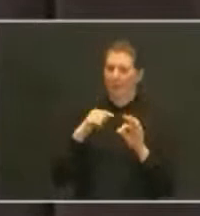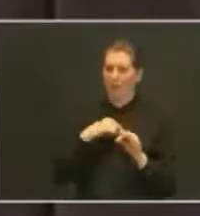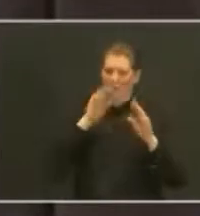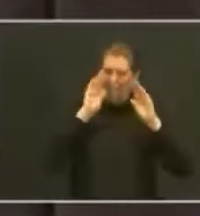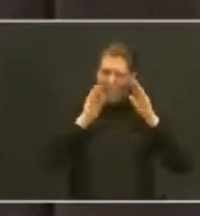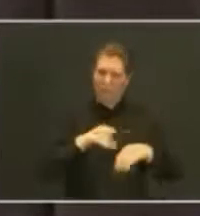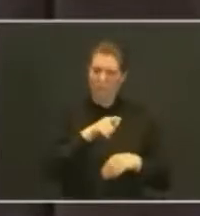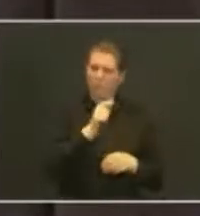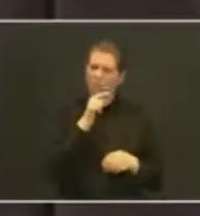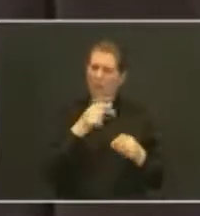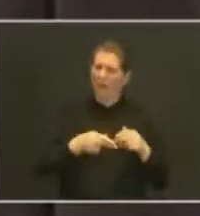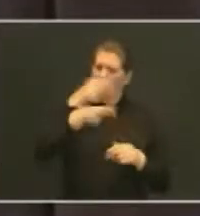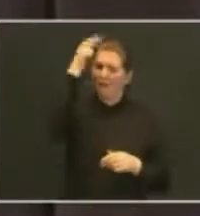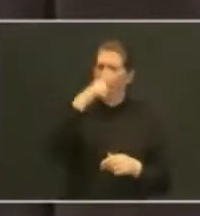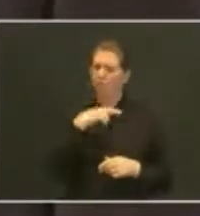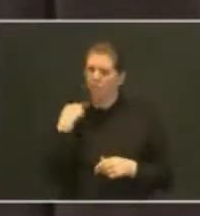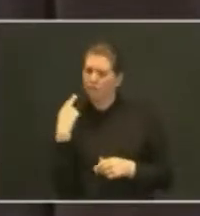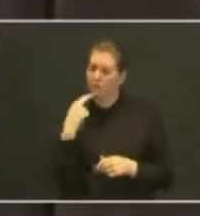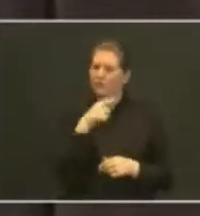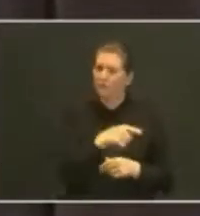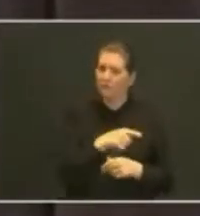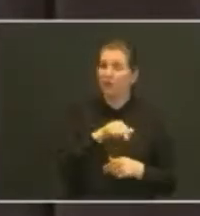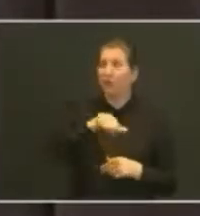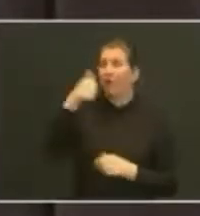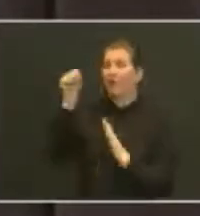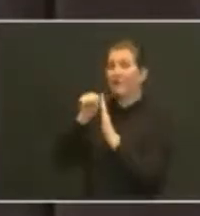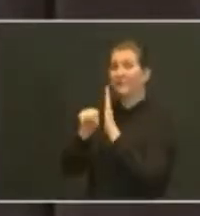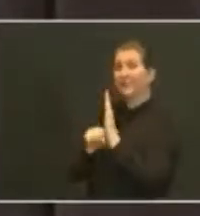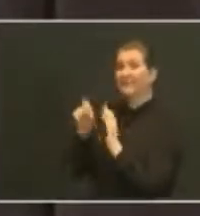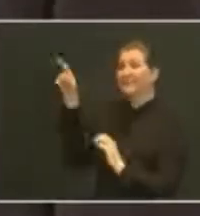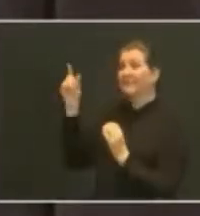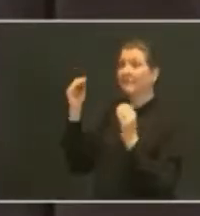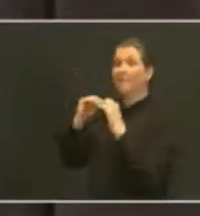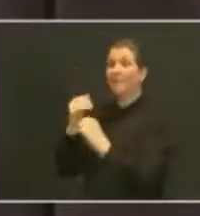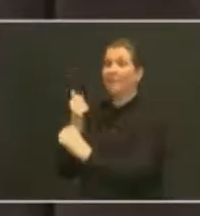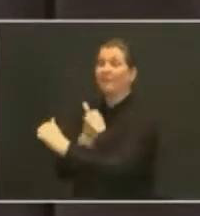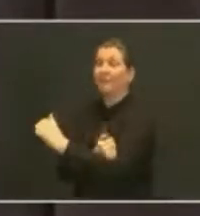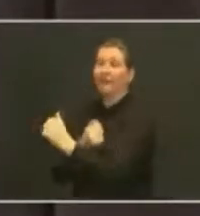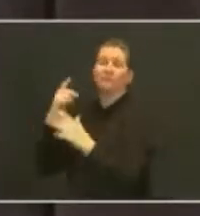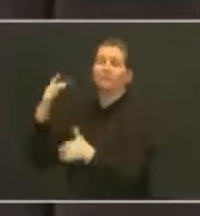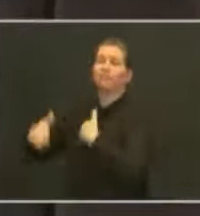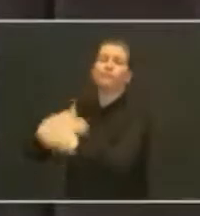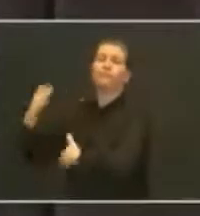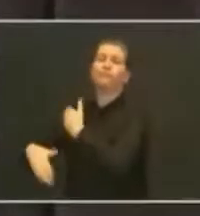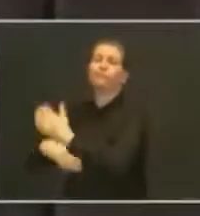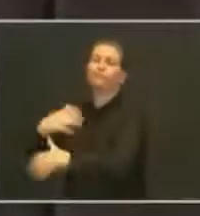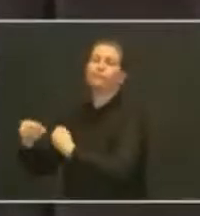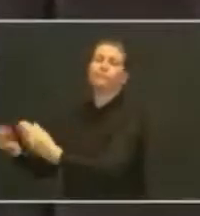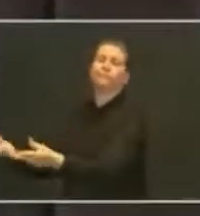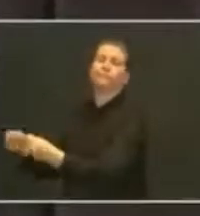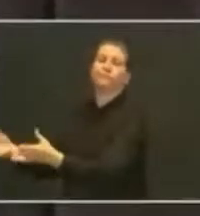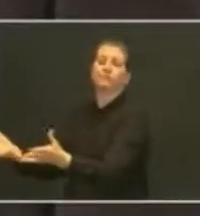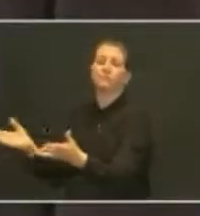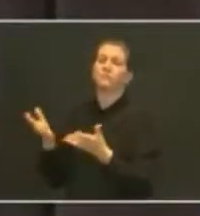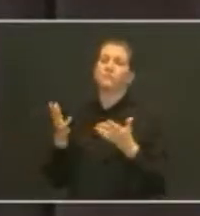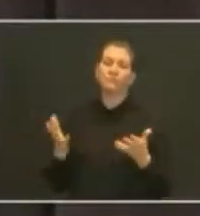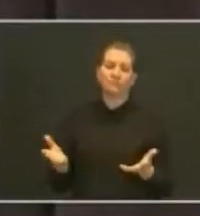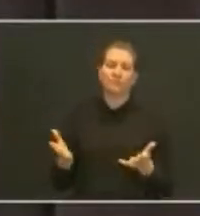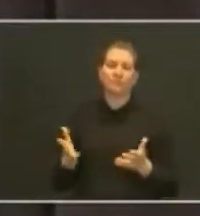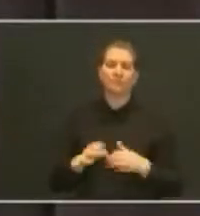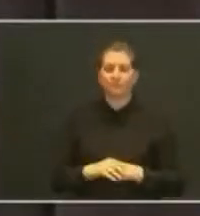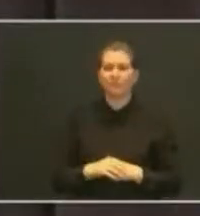other states were able to get administration going of the vaccine faster.